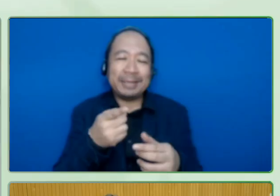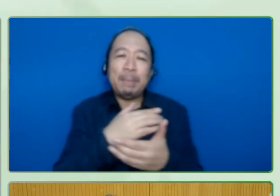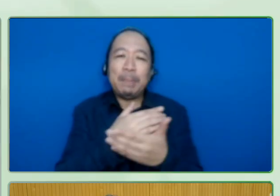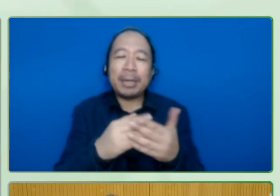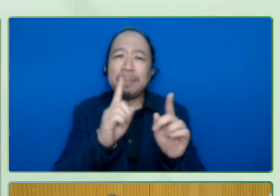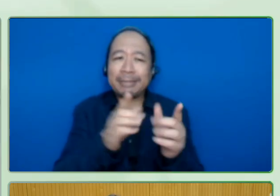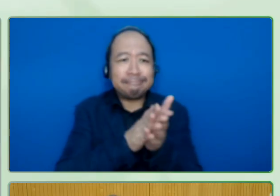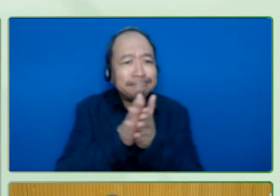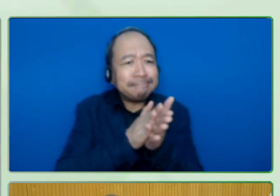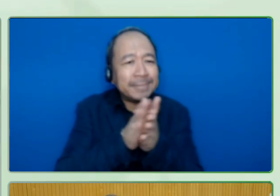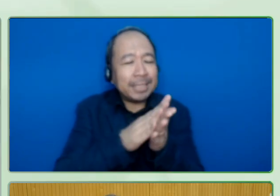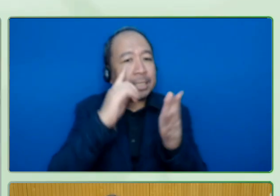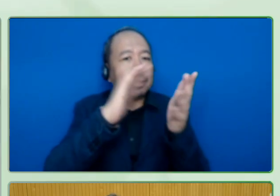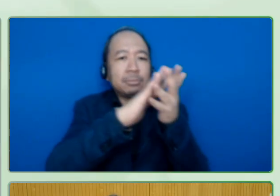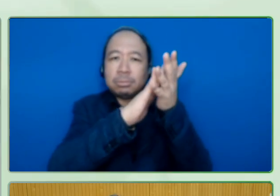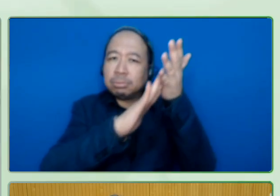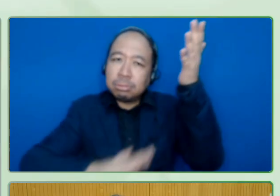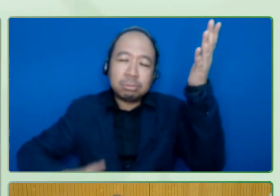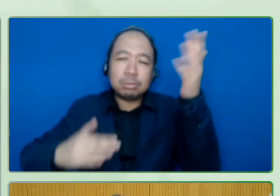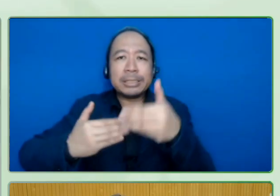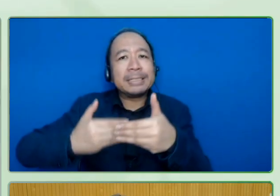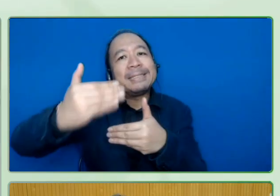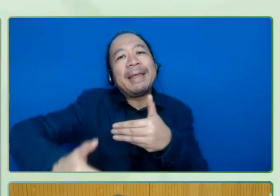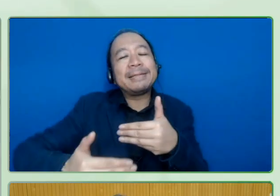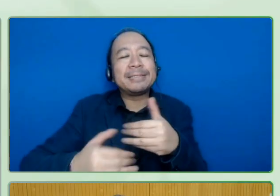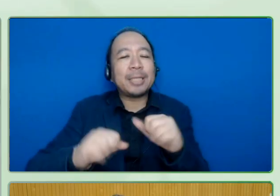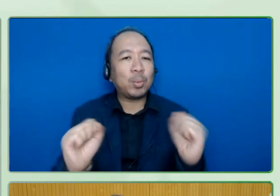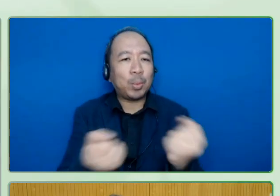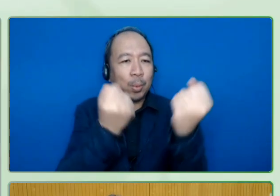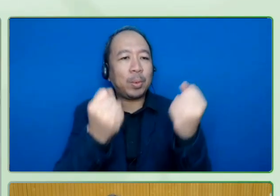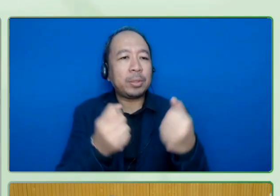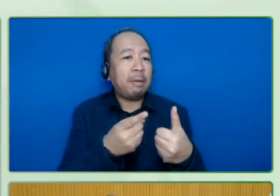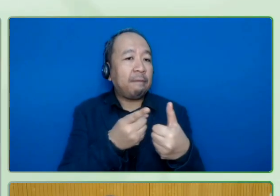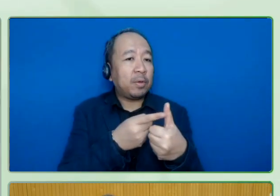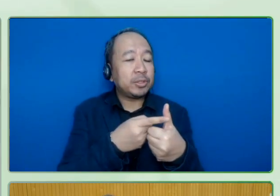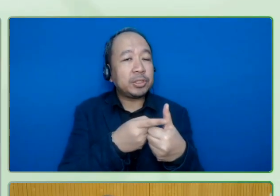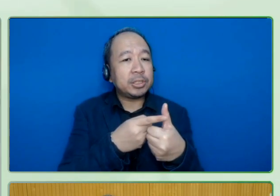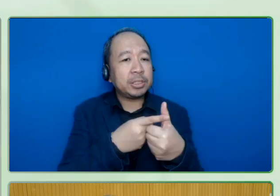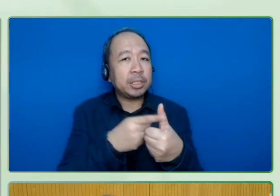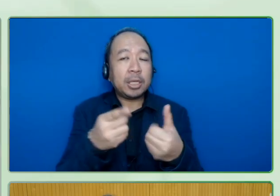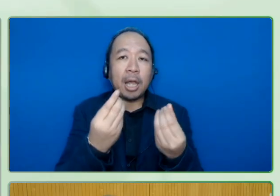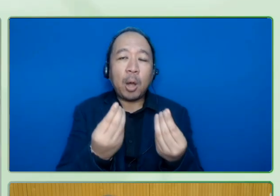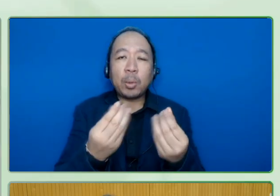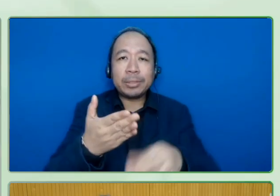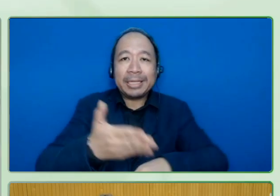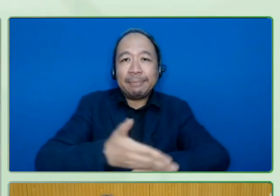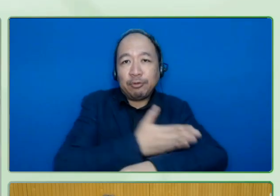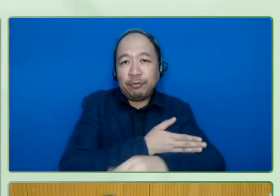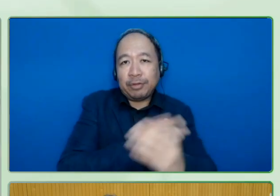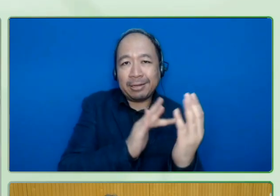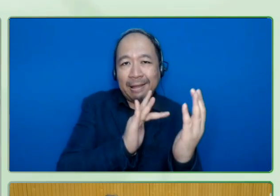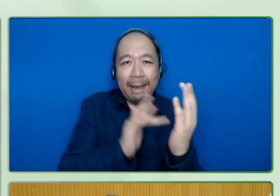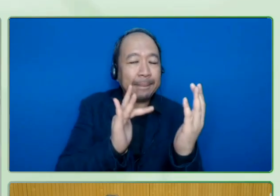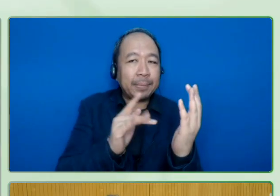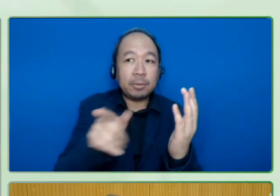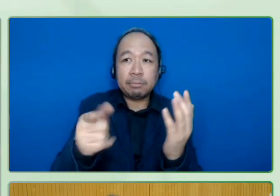to-do list for next steps. Of course, the first step is to address and improve the app in the many ways that the stakeholders